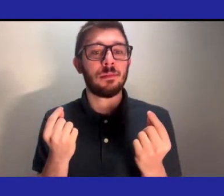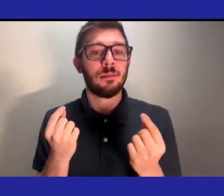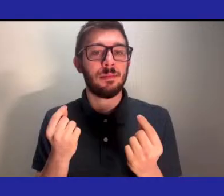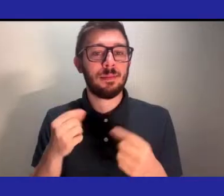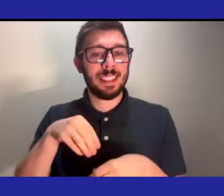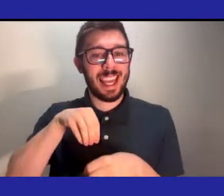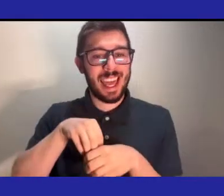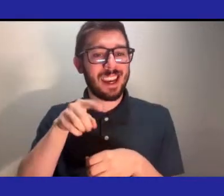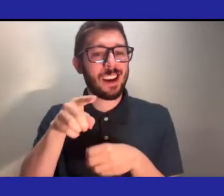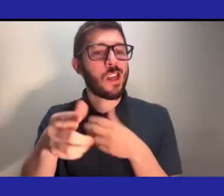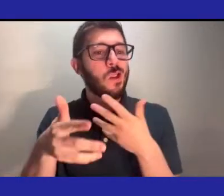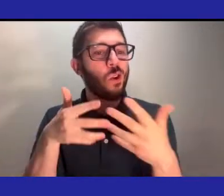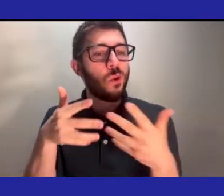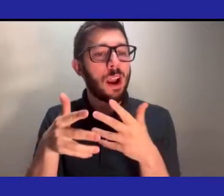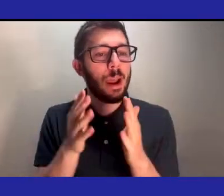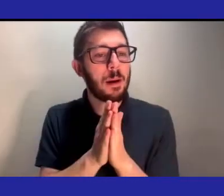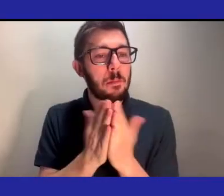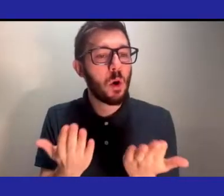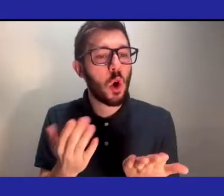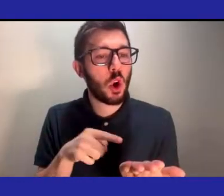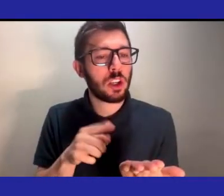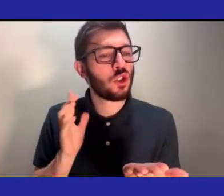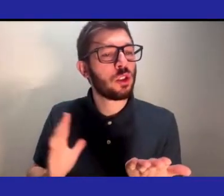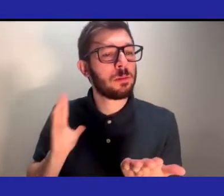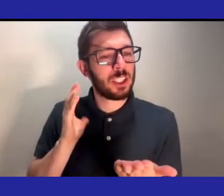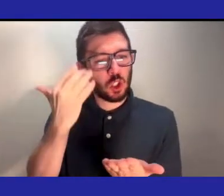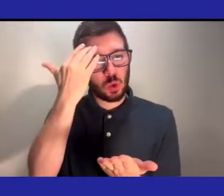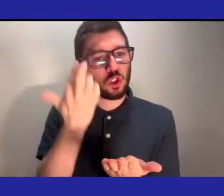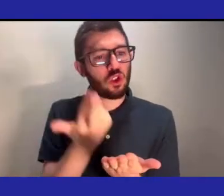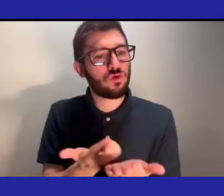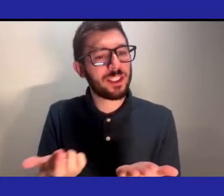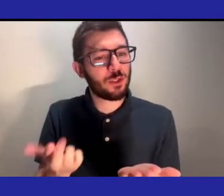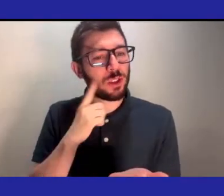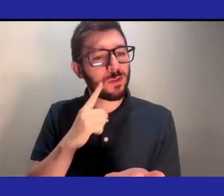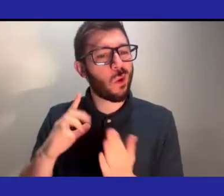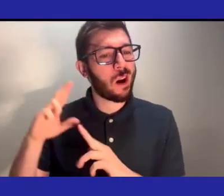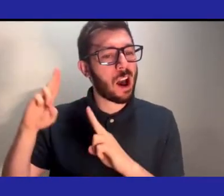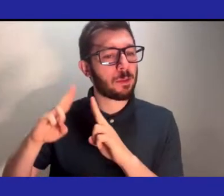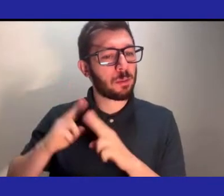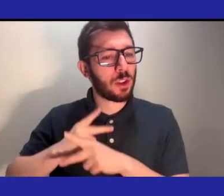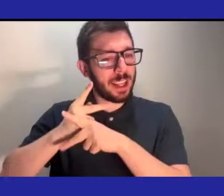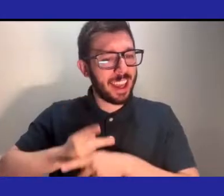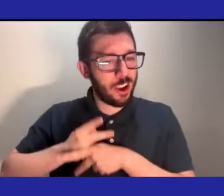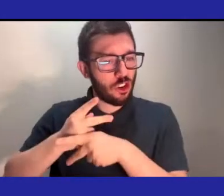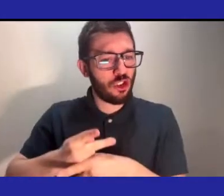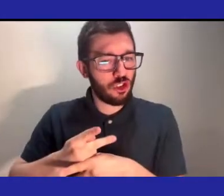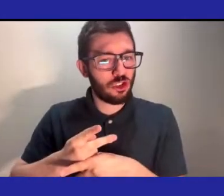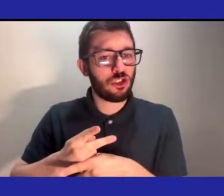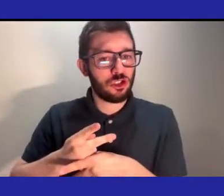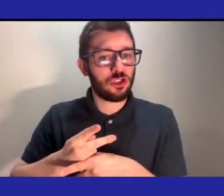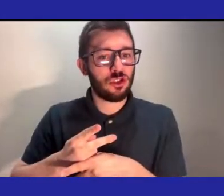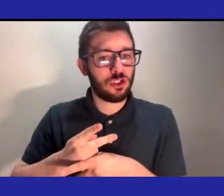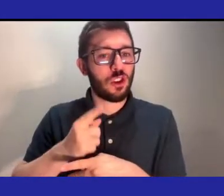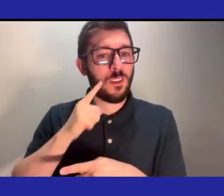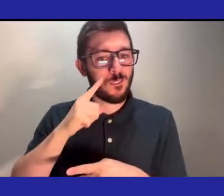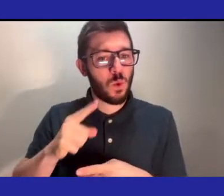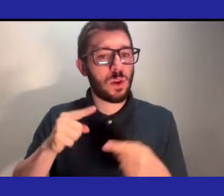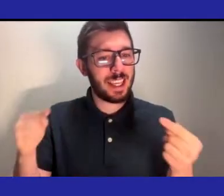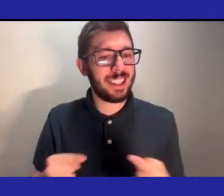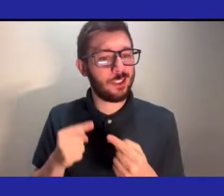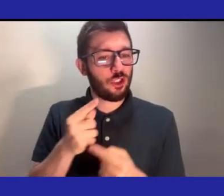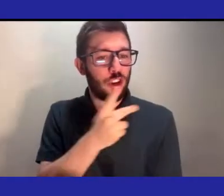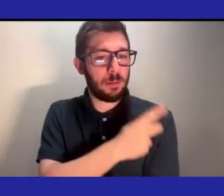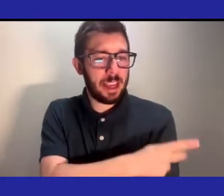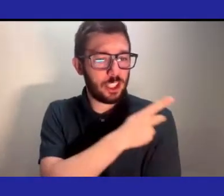formerly known as the Resources for Optimal Care of the Injured Patient. All hospitals